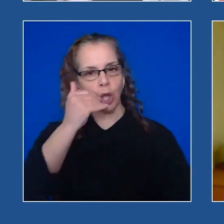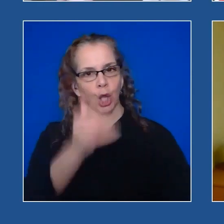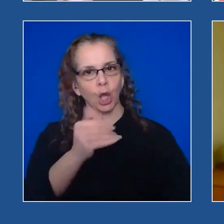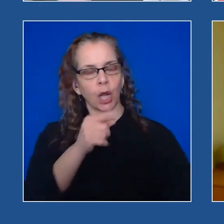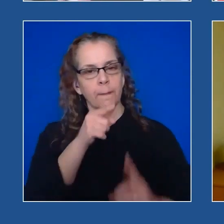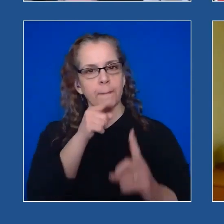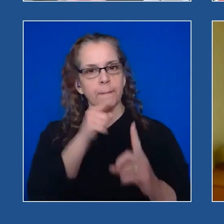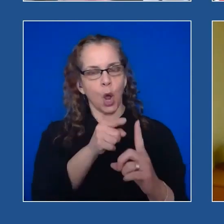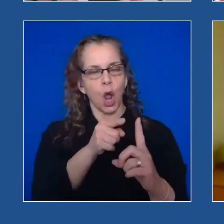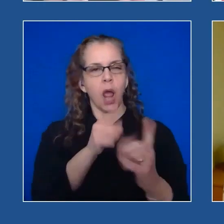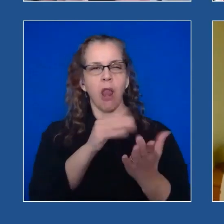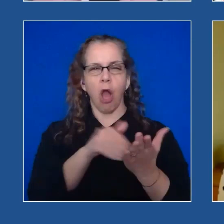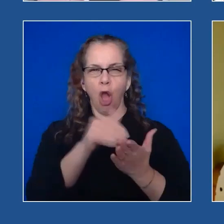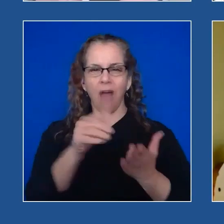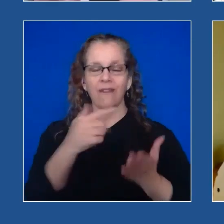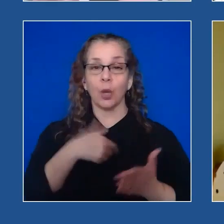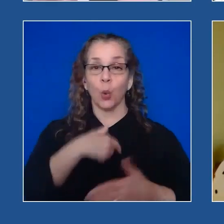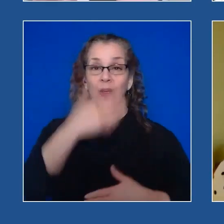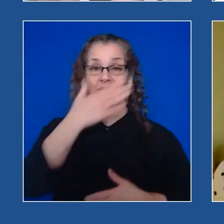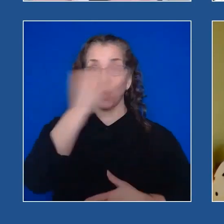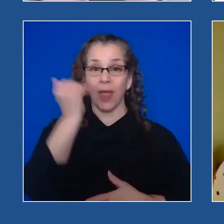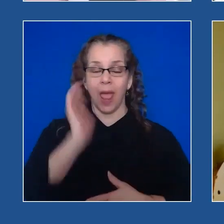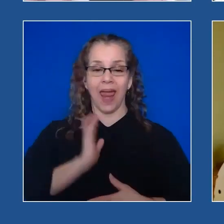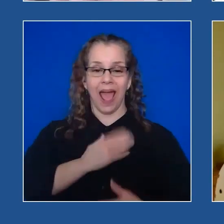we forget that like our diagnostic